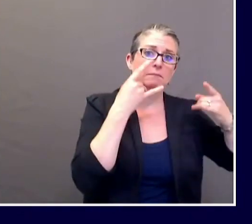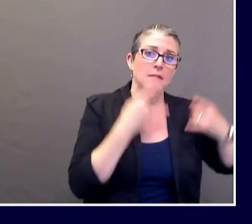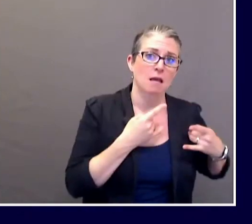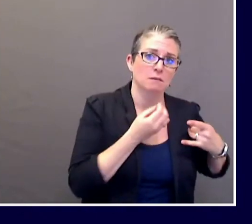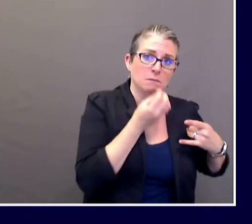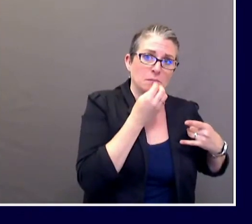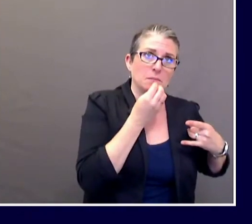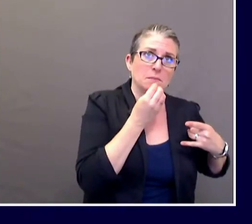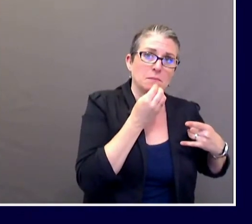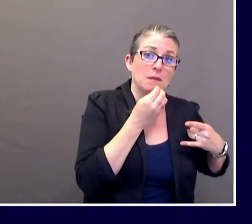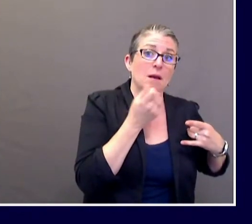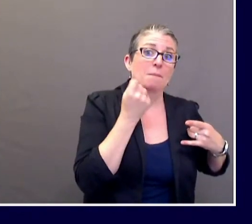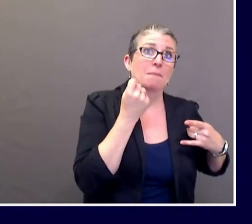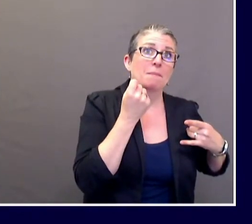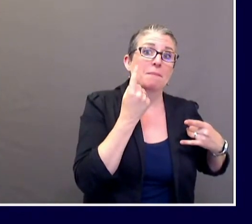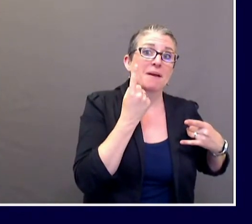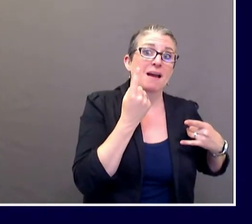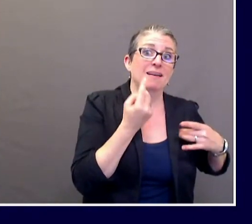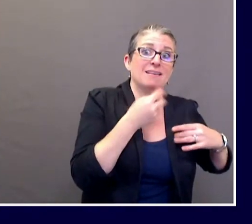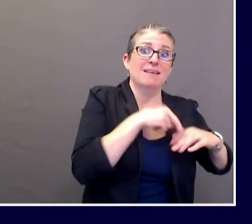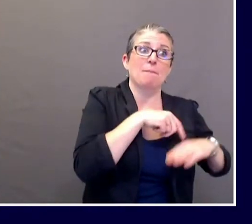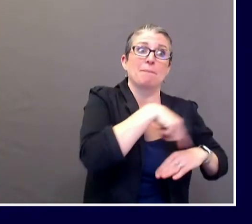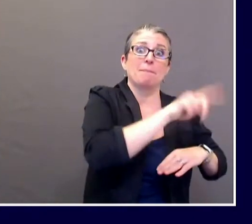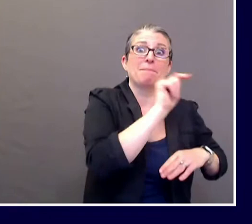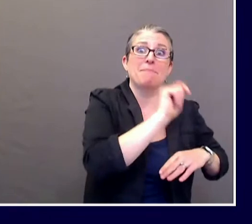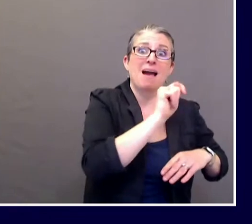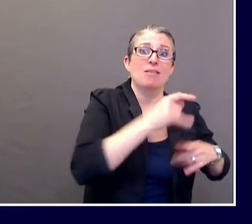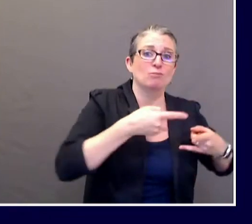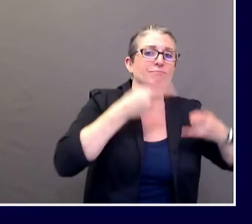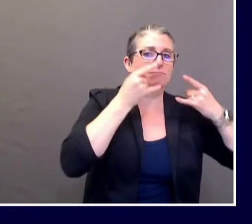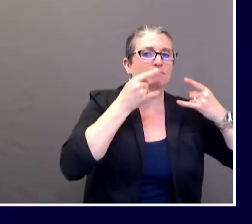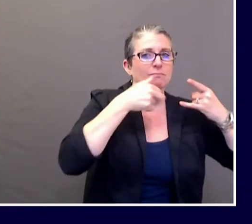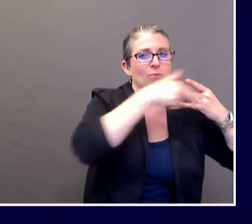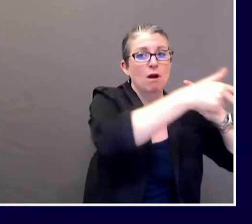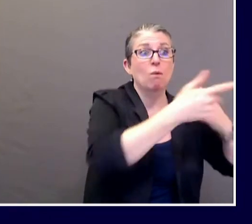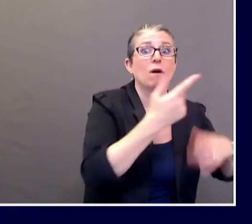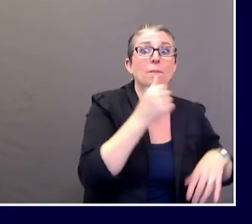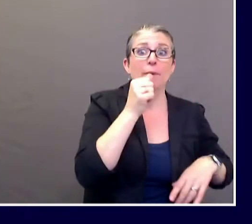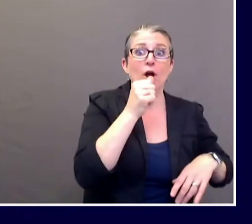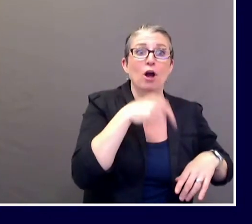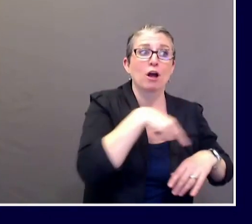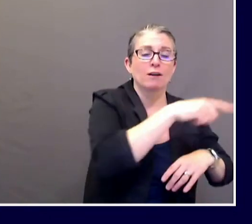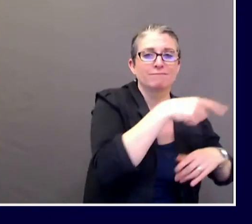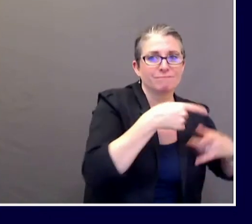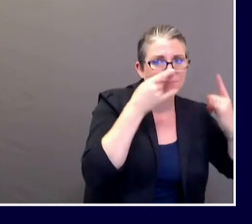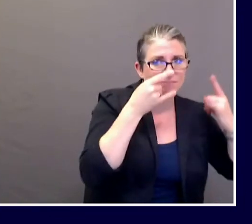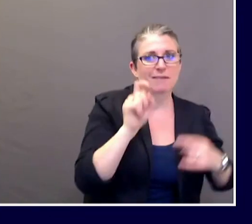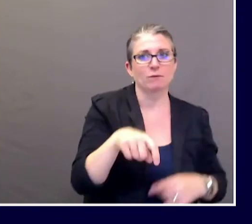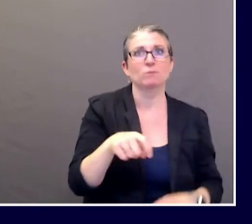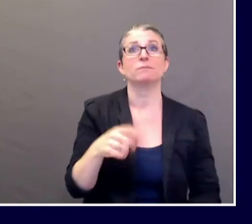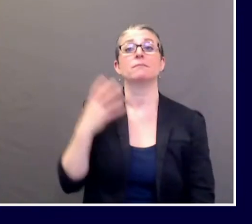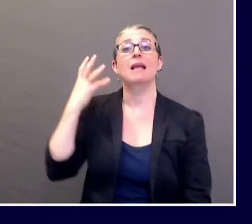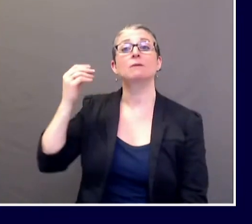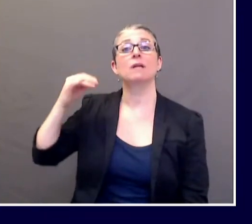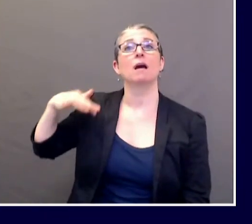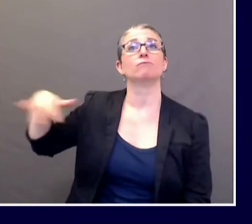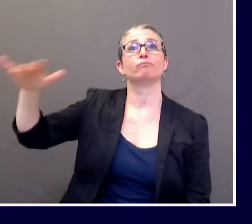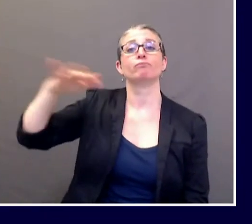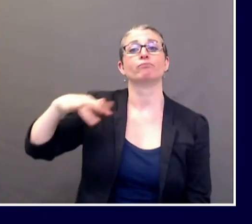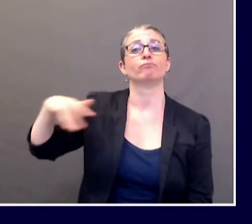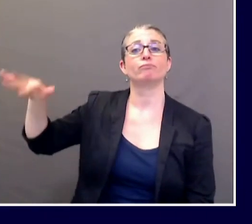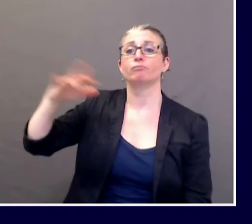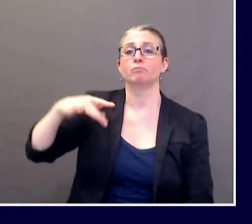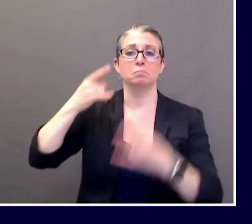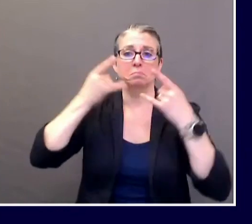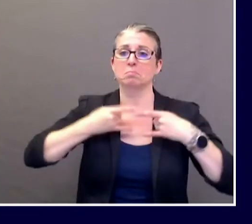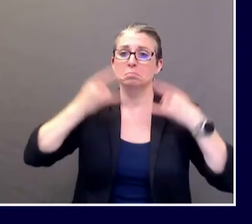appointments. How important, Dr. Shah and Commissioner Lambert, do you anticipate these walk-in style clinics becoming